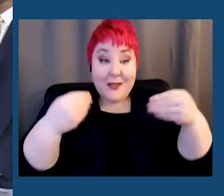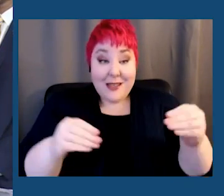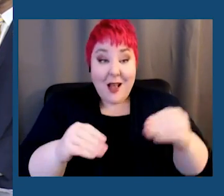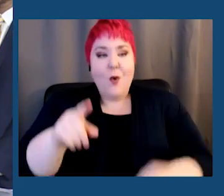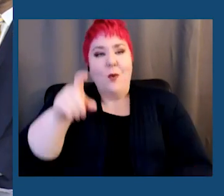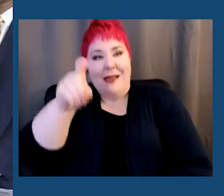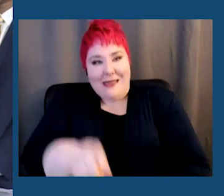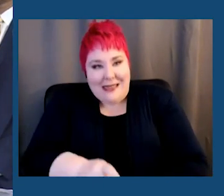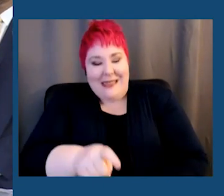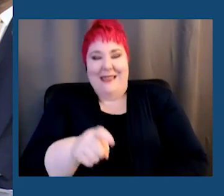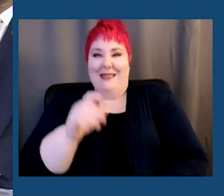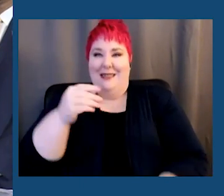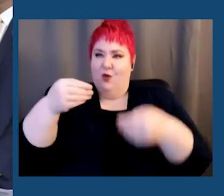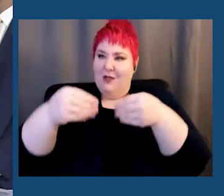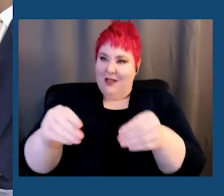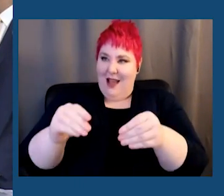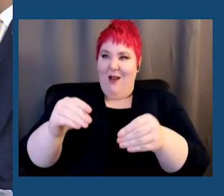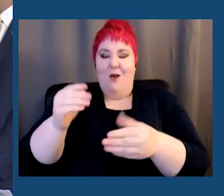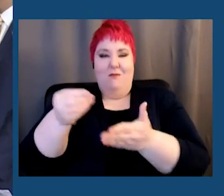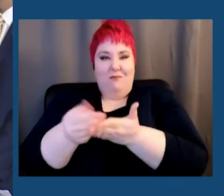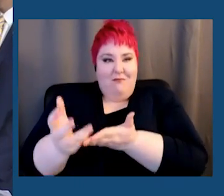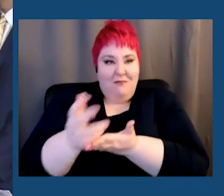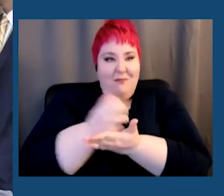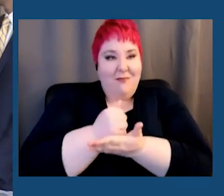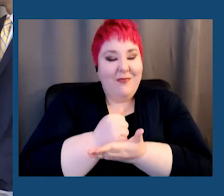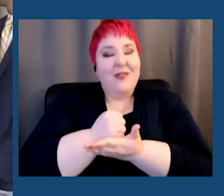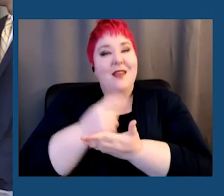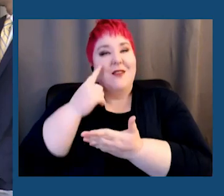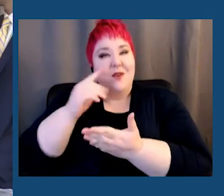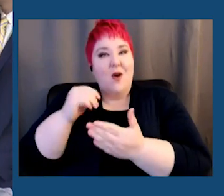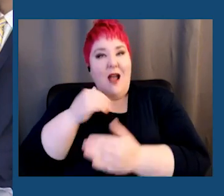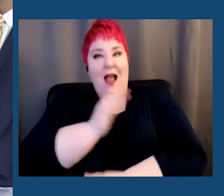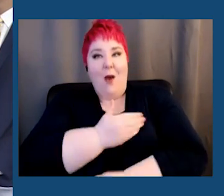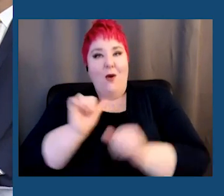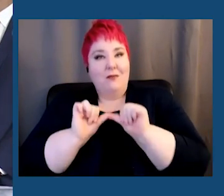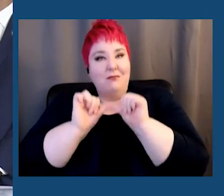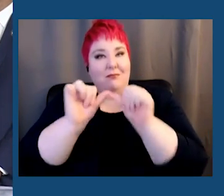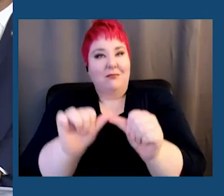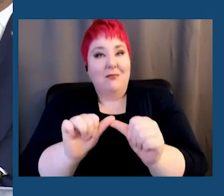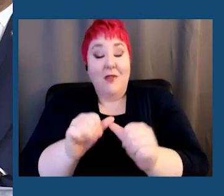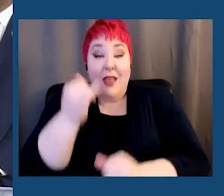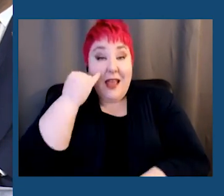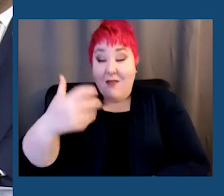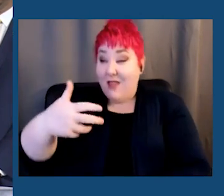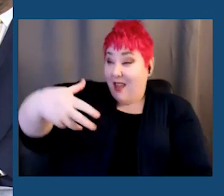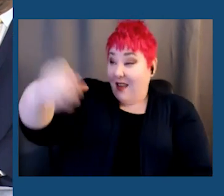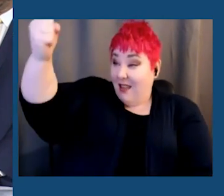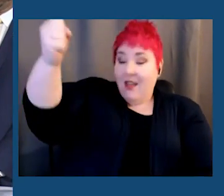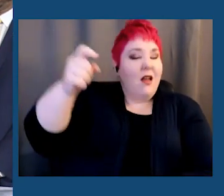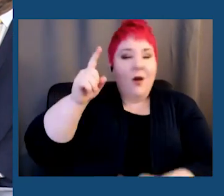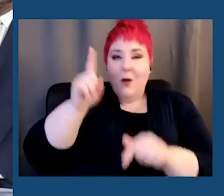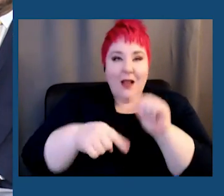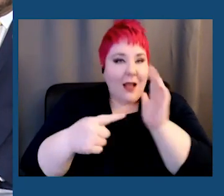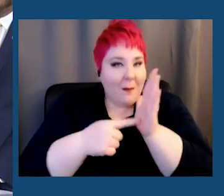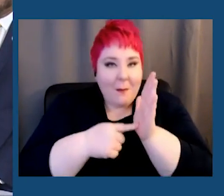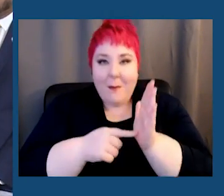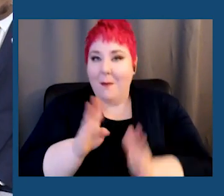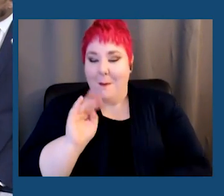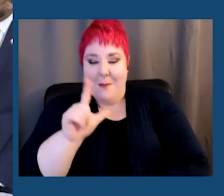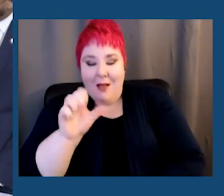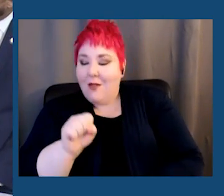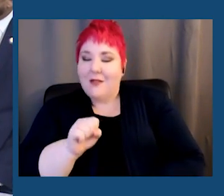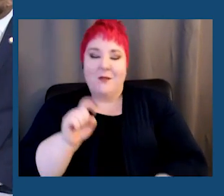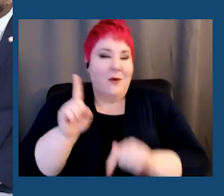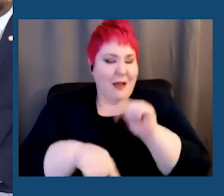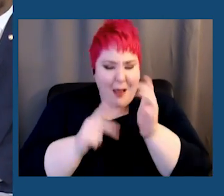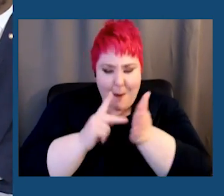need this is how we make our profits. When they walk out without profits, we can't pay our bills. Then we run into, backlogs of rent and so on, and